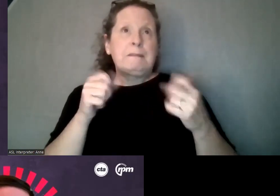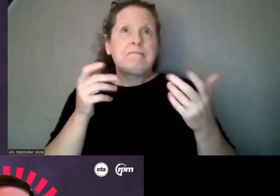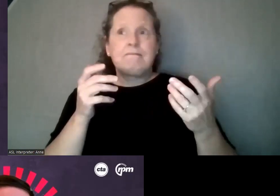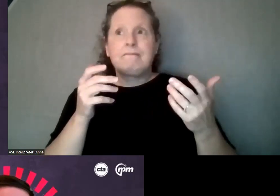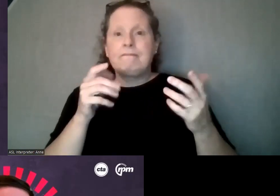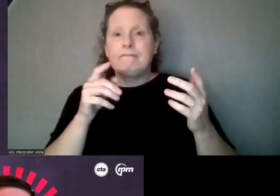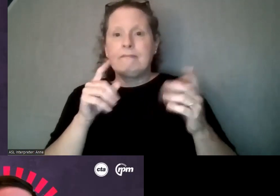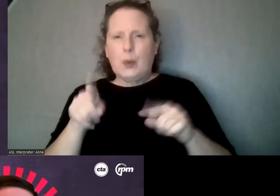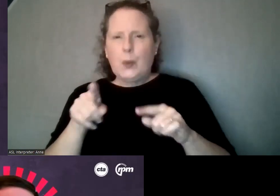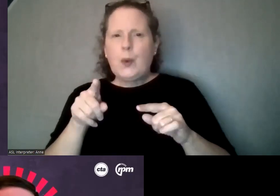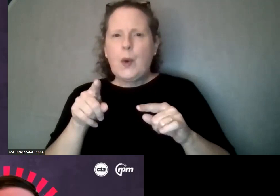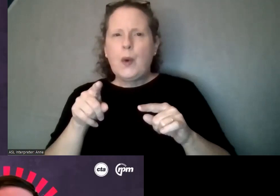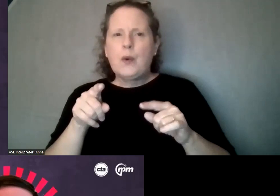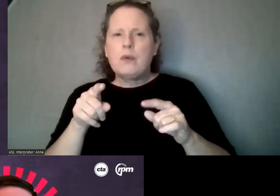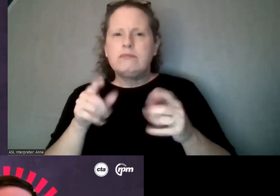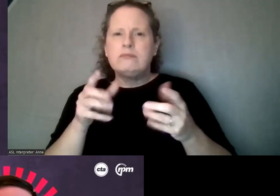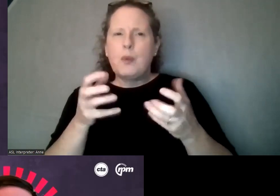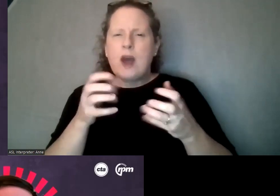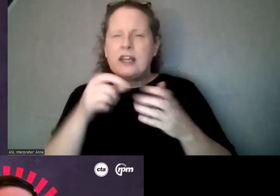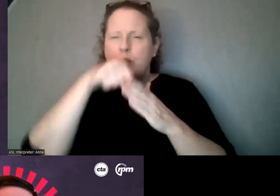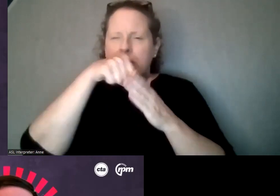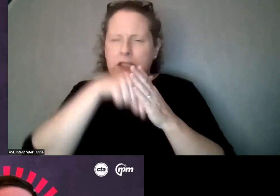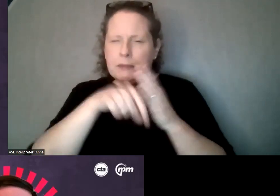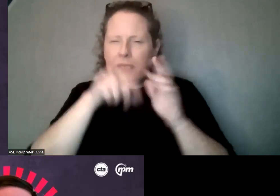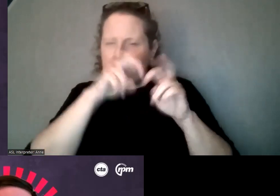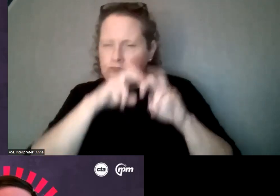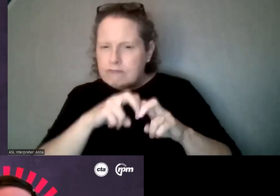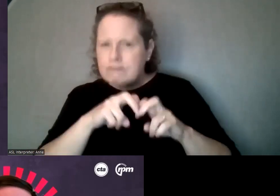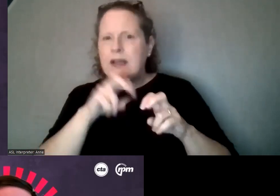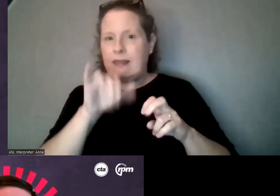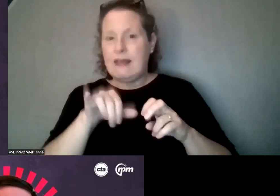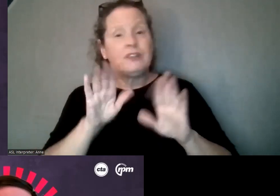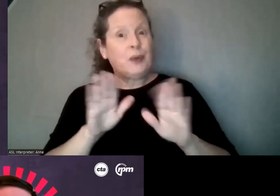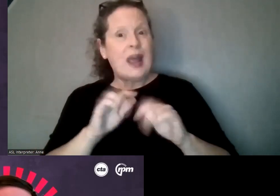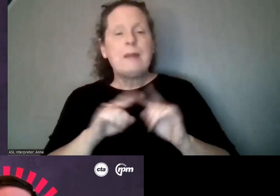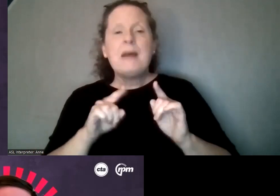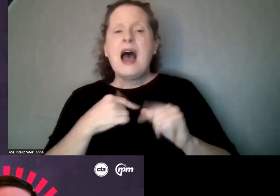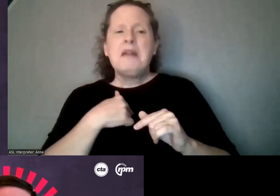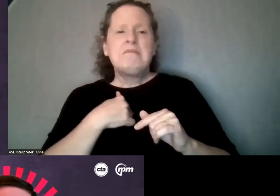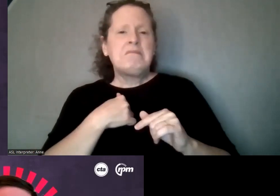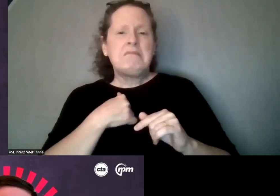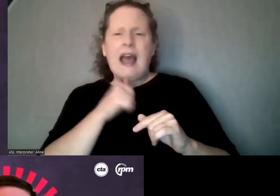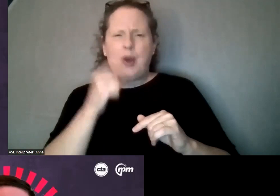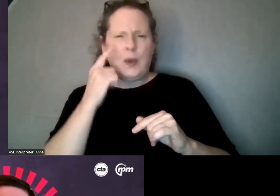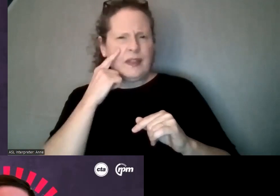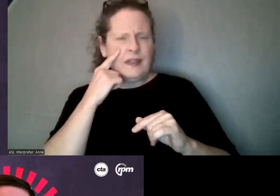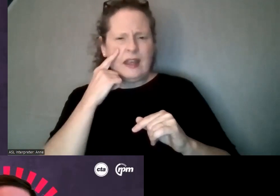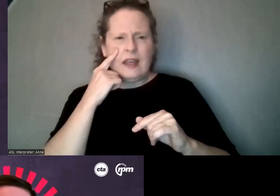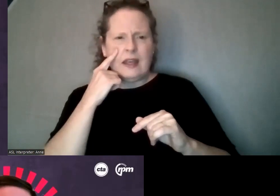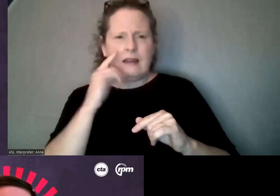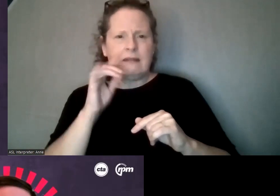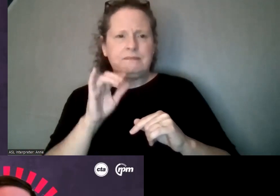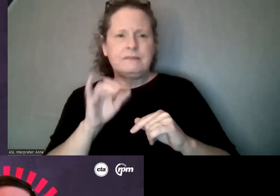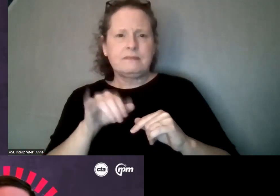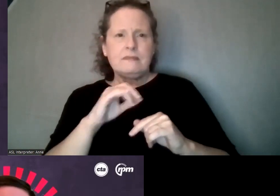go more. I wanted to go deeply. That's great, but I'm not really. I don't think it's the role of the